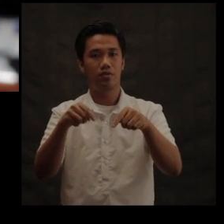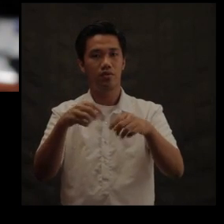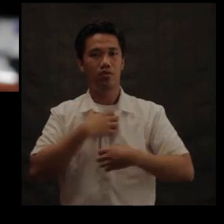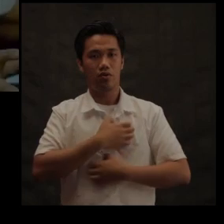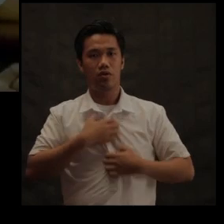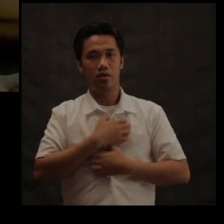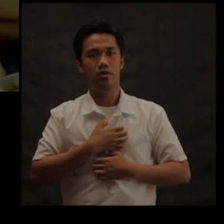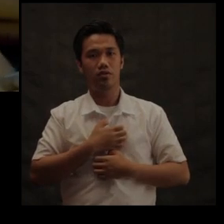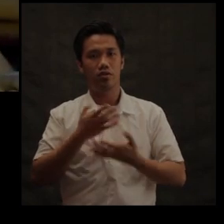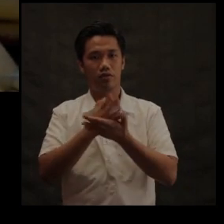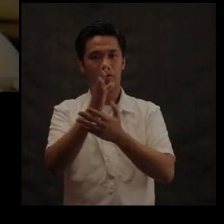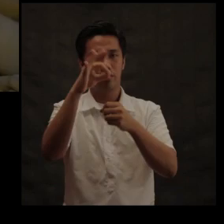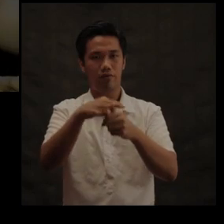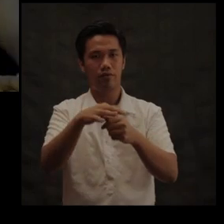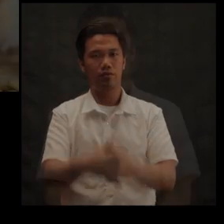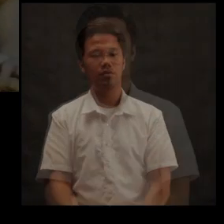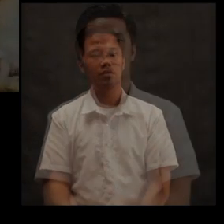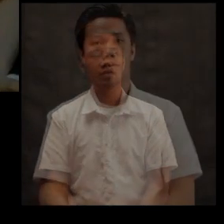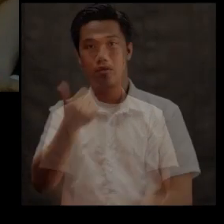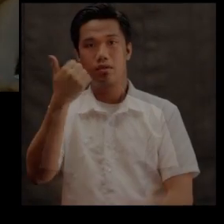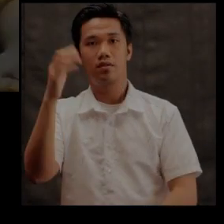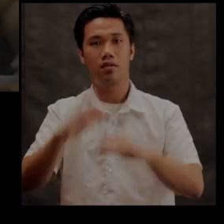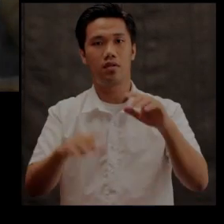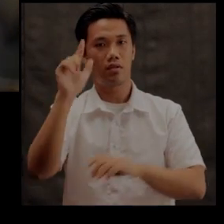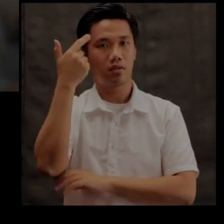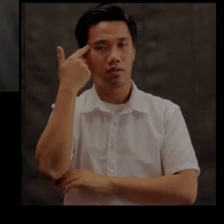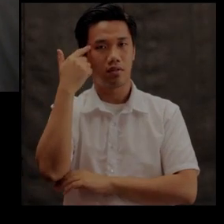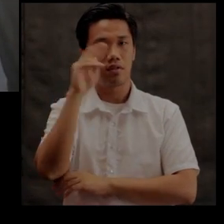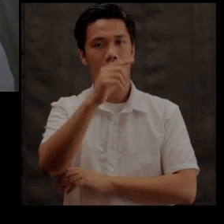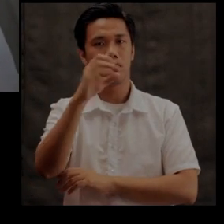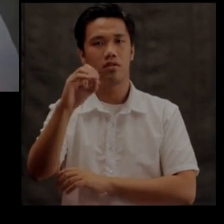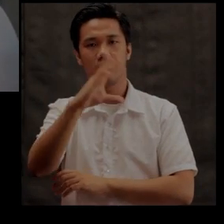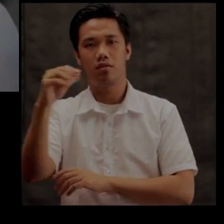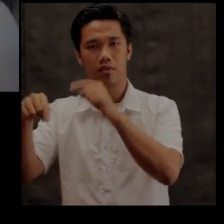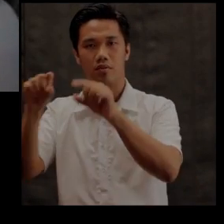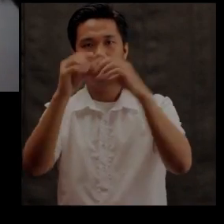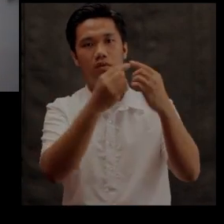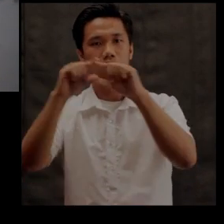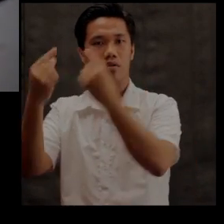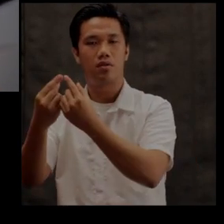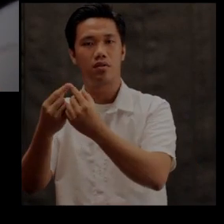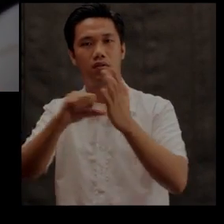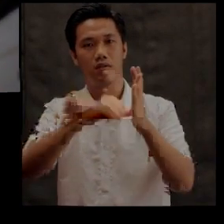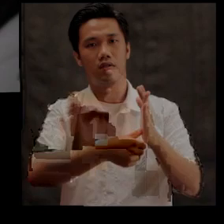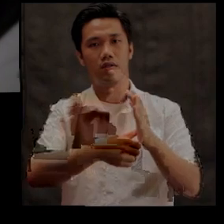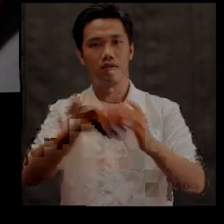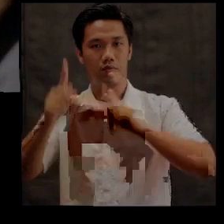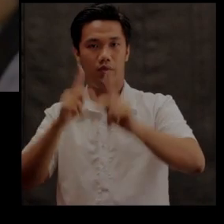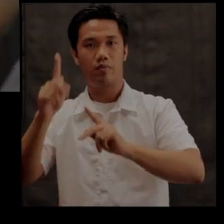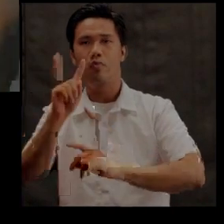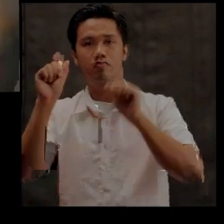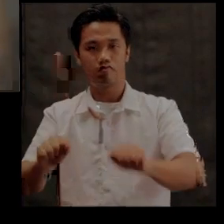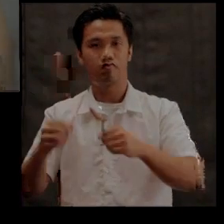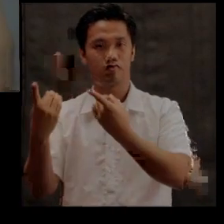suffrage. Other than the government, NGOs and PWD organizations, scores among the citizenry are doing what